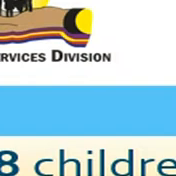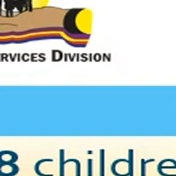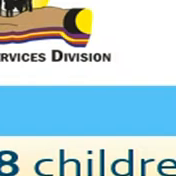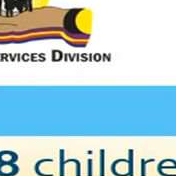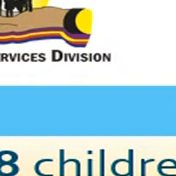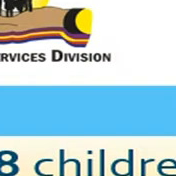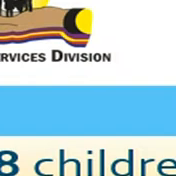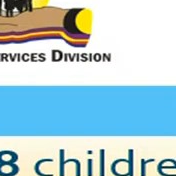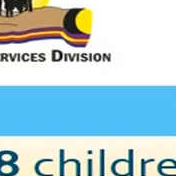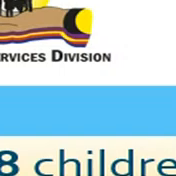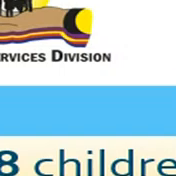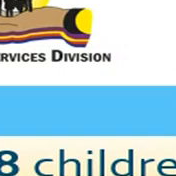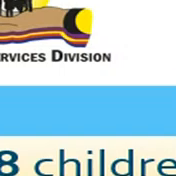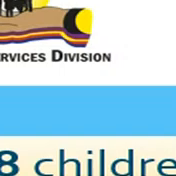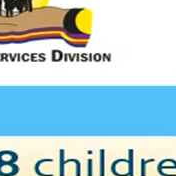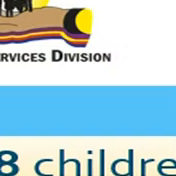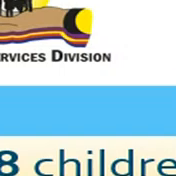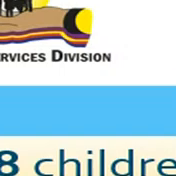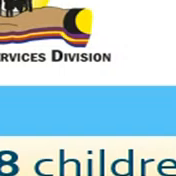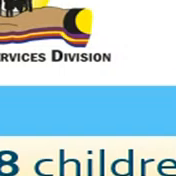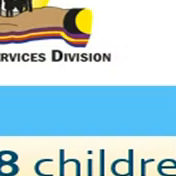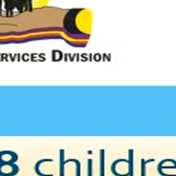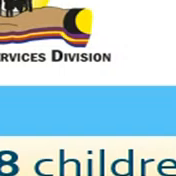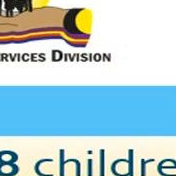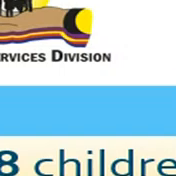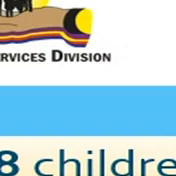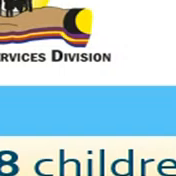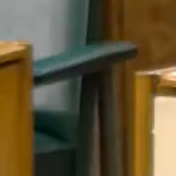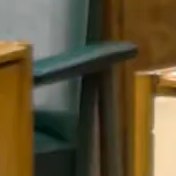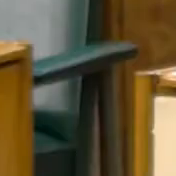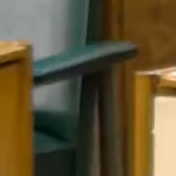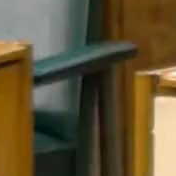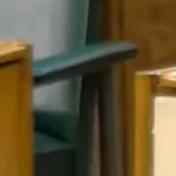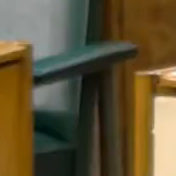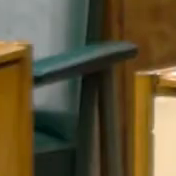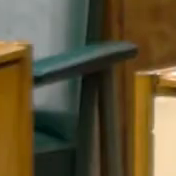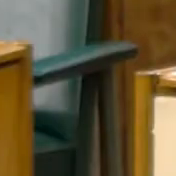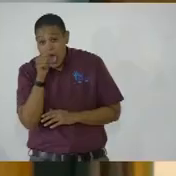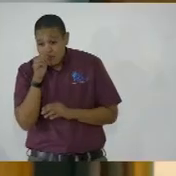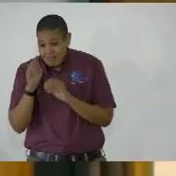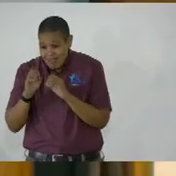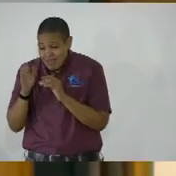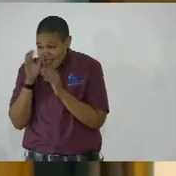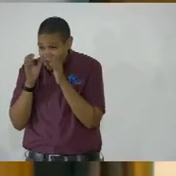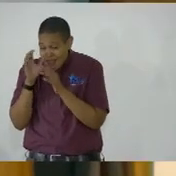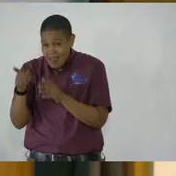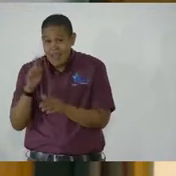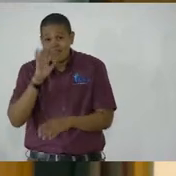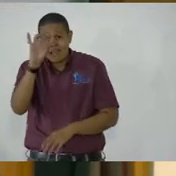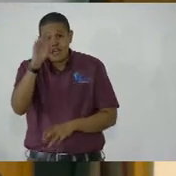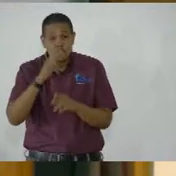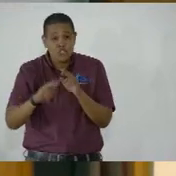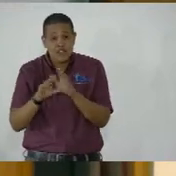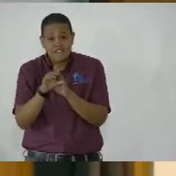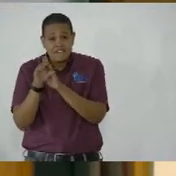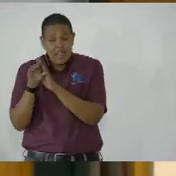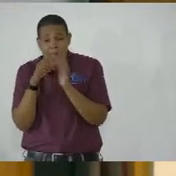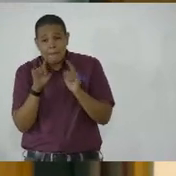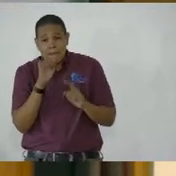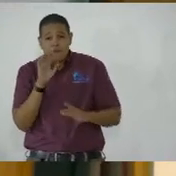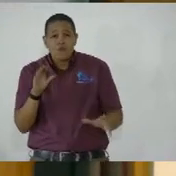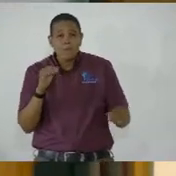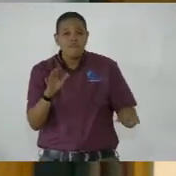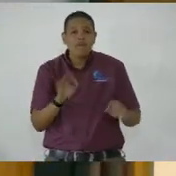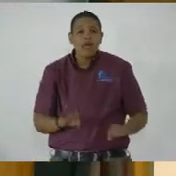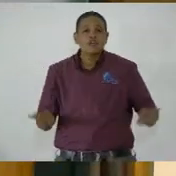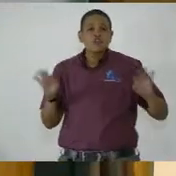some of the most sensitive issues affecting them. The animation bundle comprises 8 short films that provide